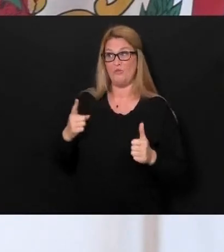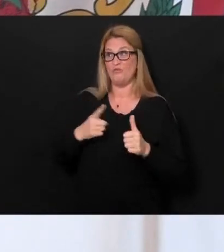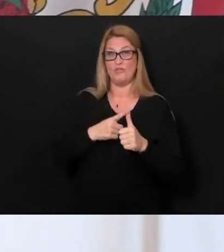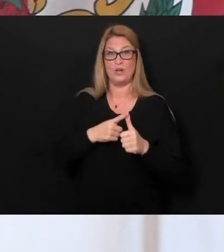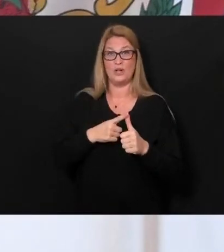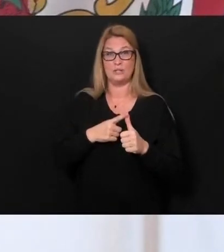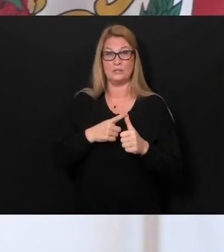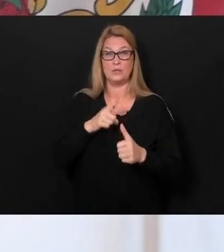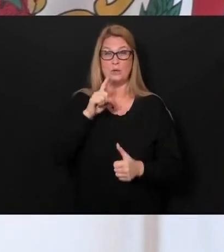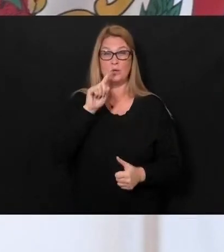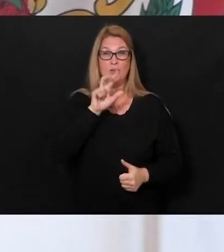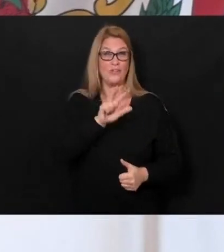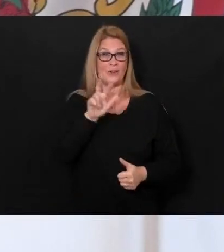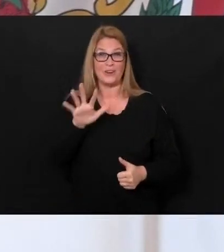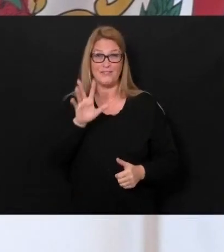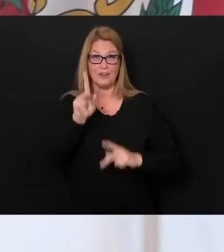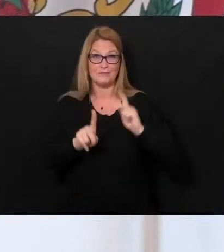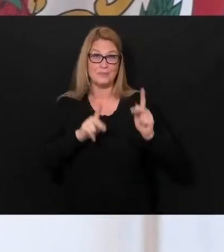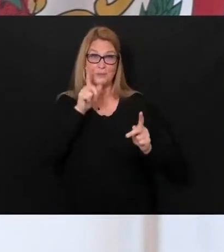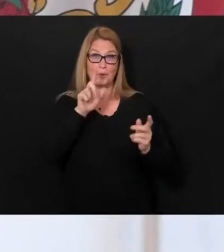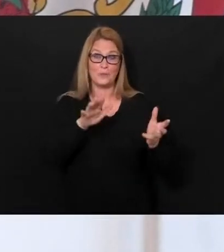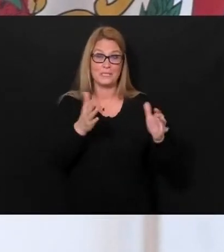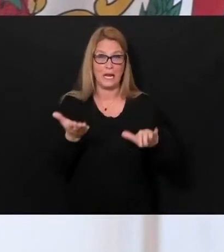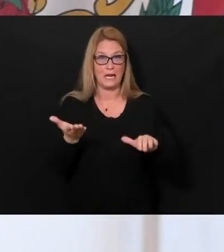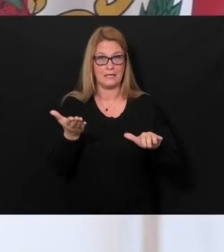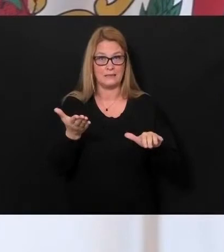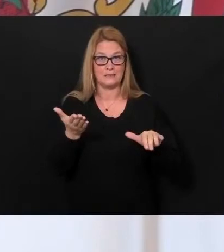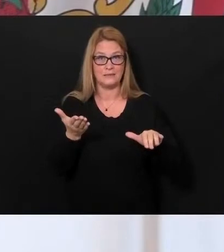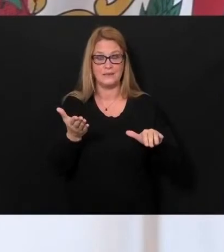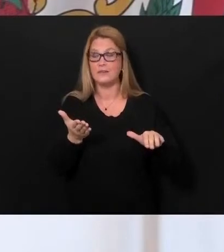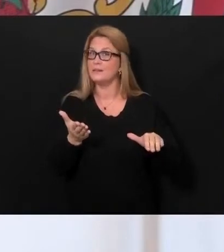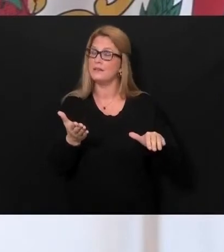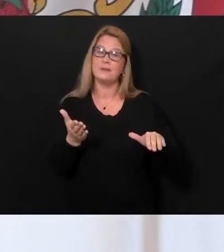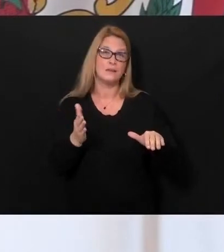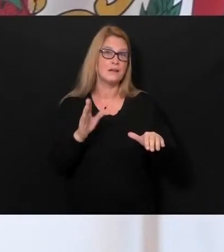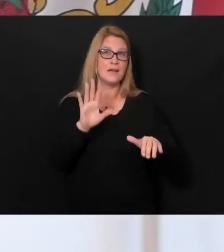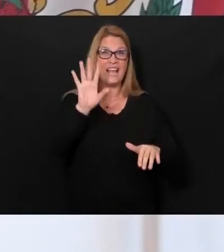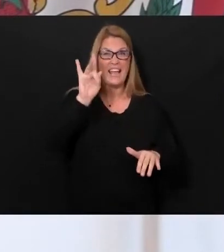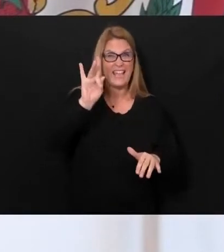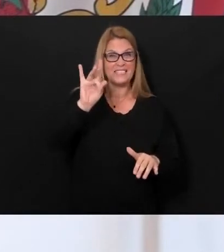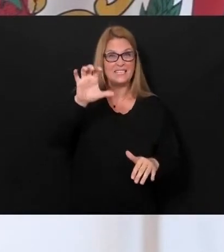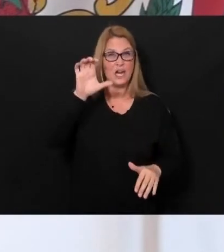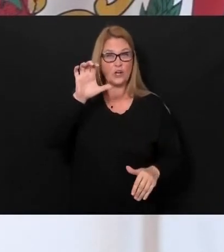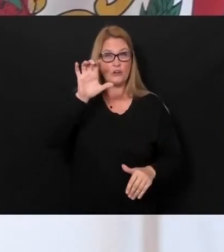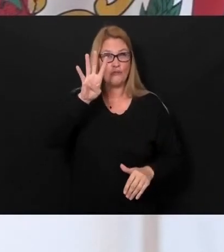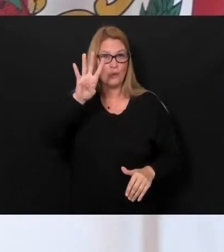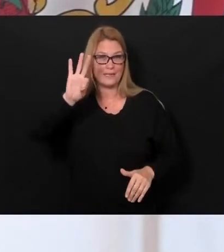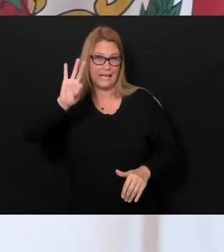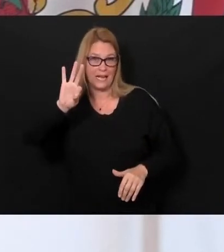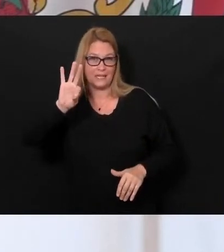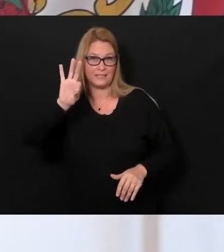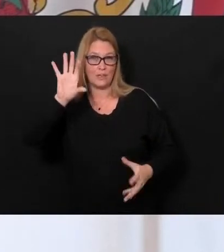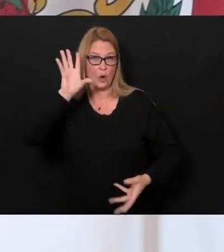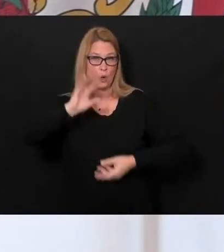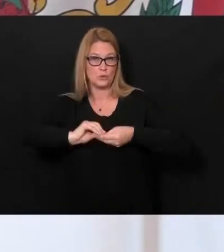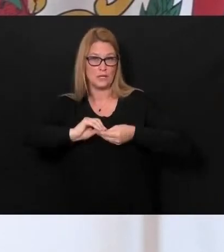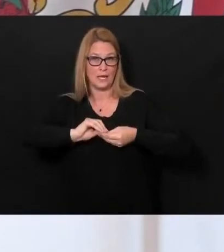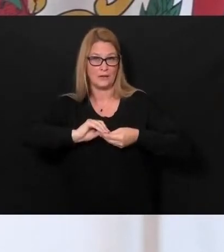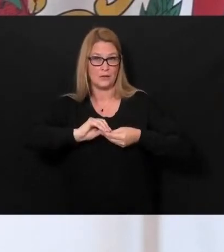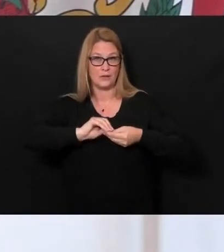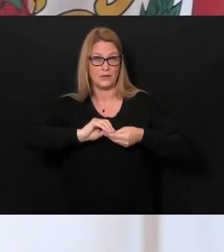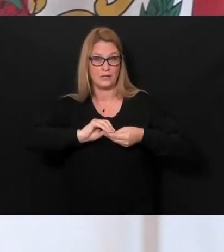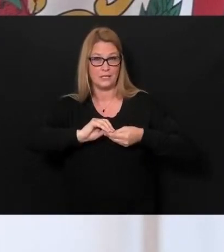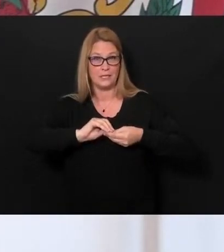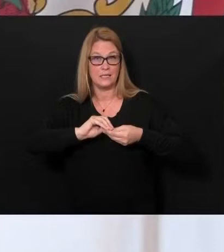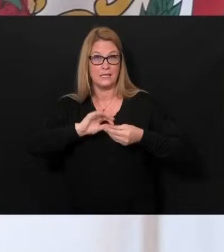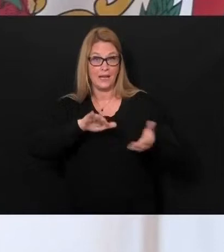lost another 35 West Virginians. And we've lost 1,849 West Virginians.